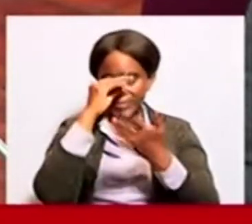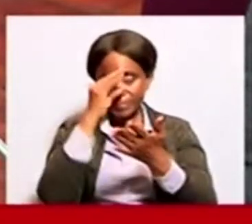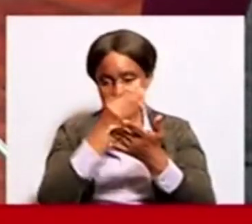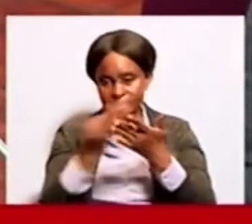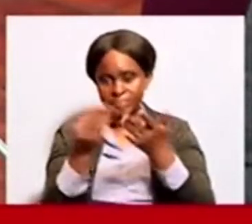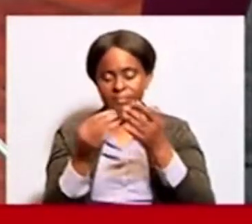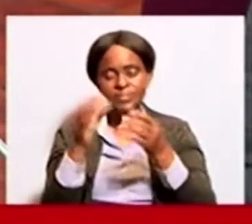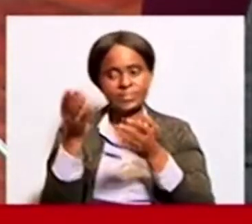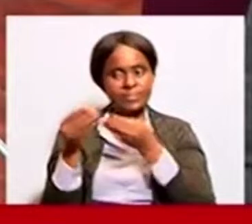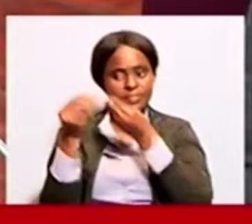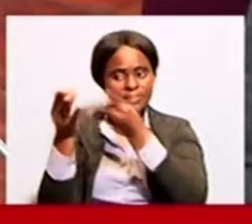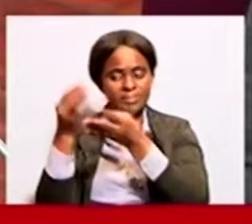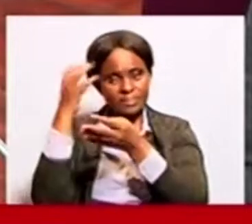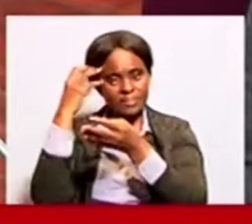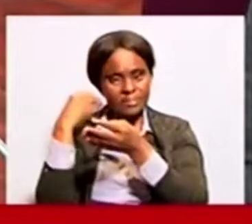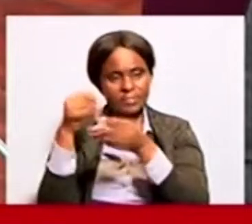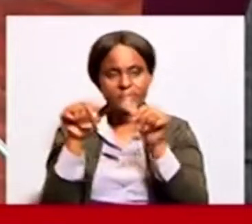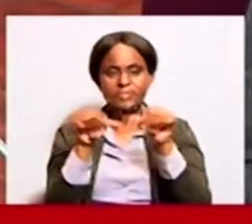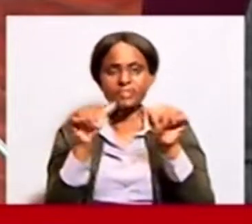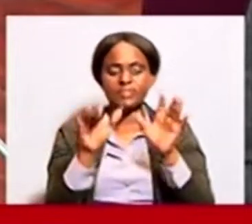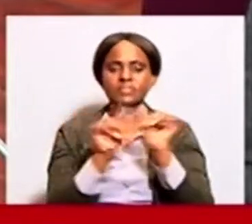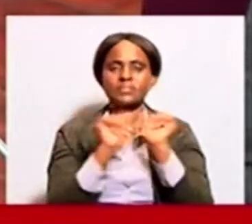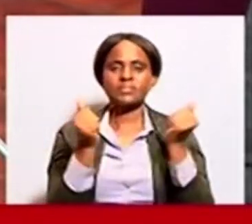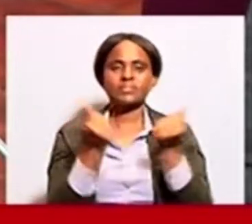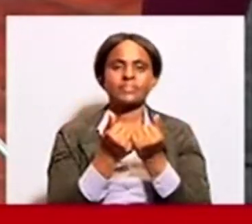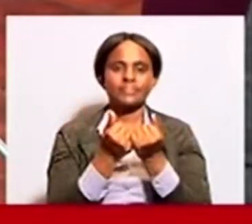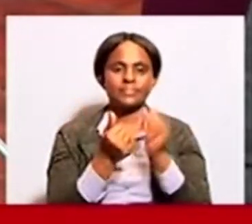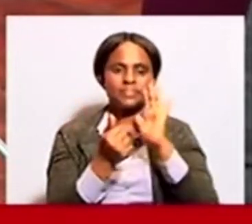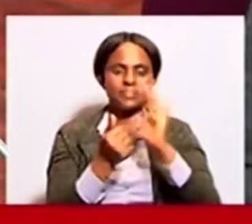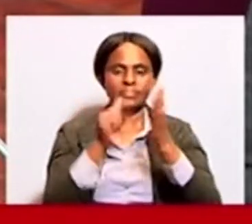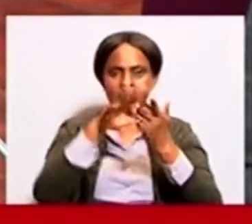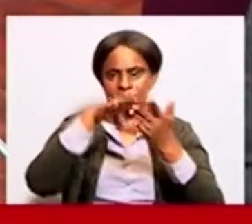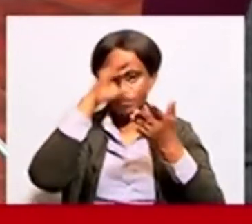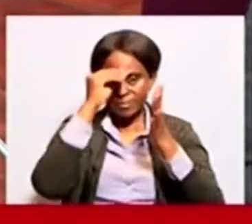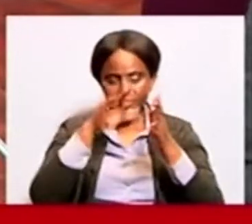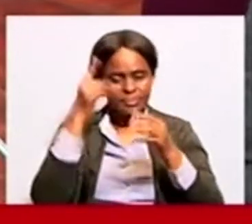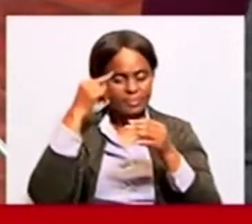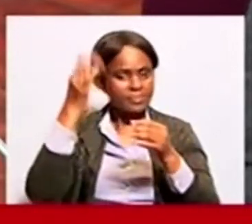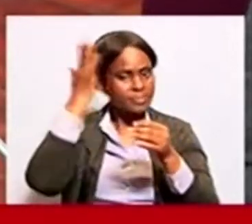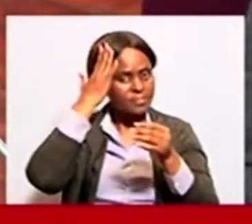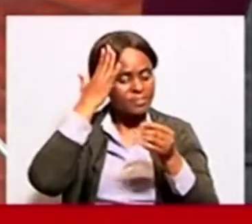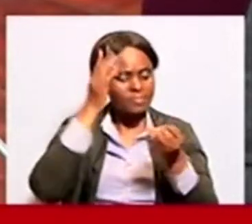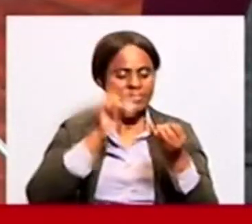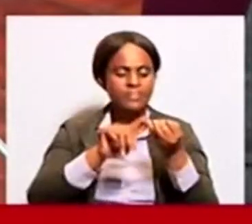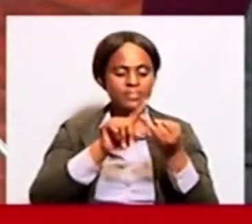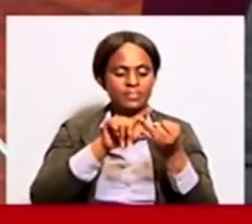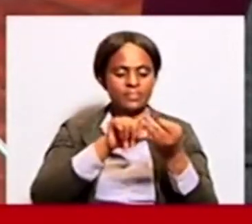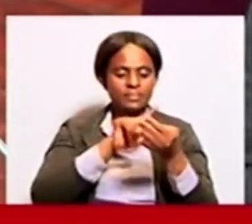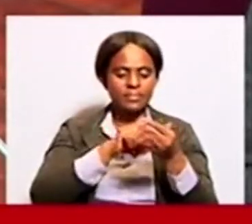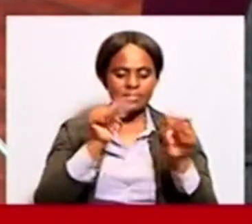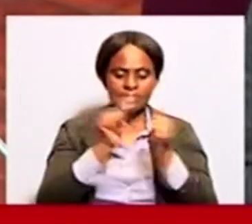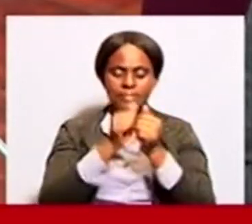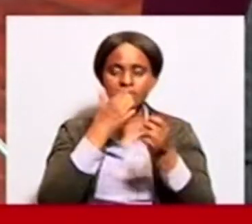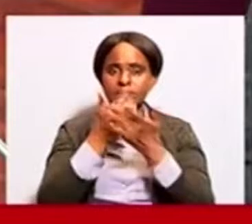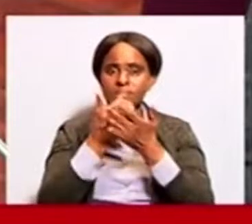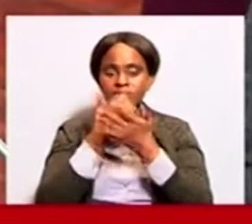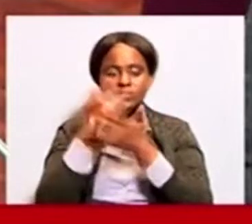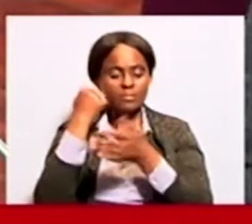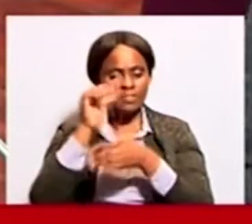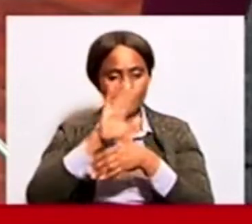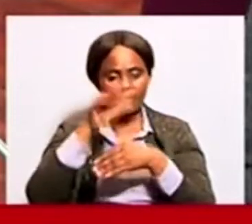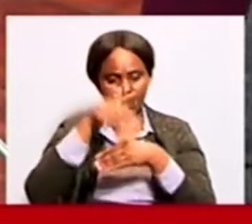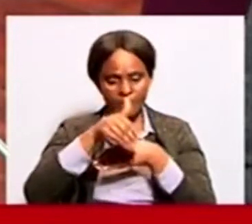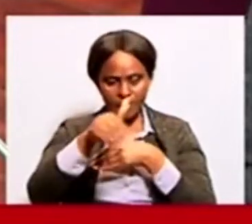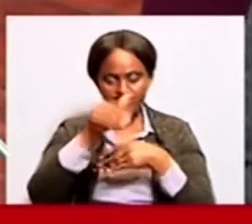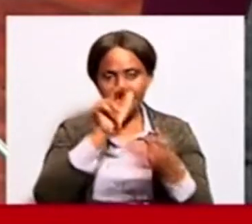avail to the Office of the Auditor General the learners for head count and documentary evidence for enrollment